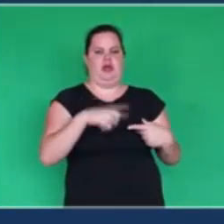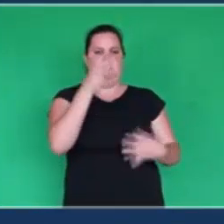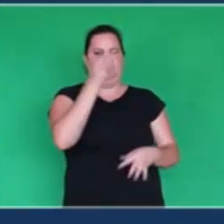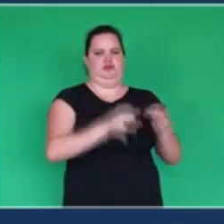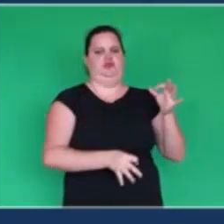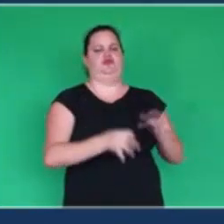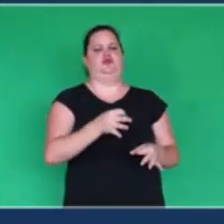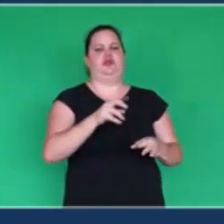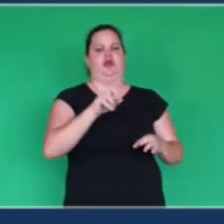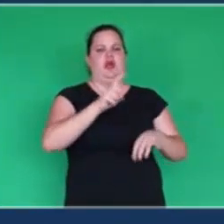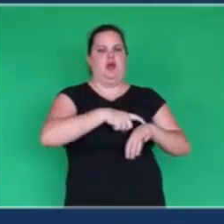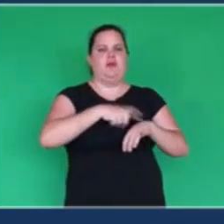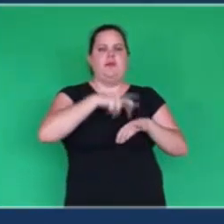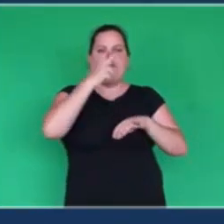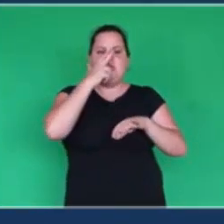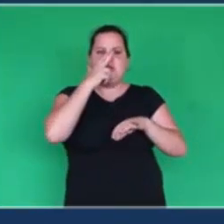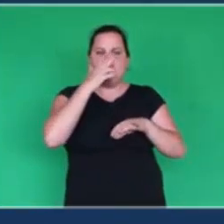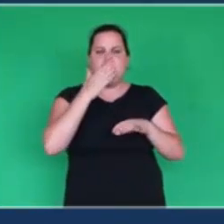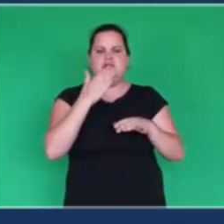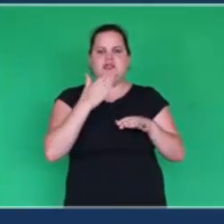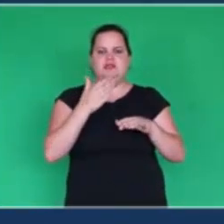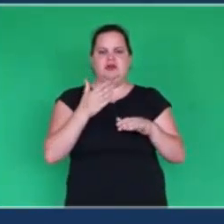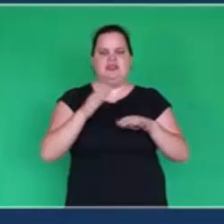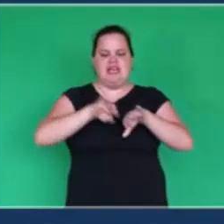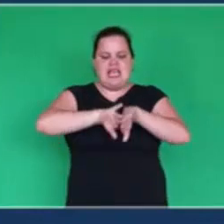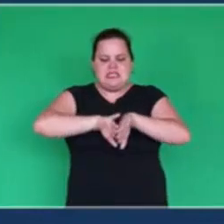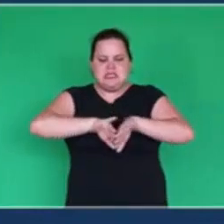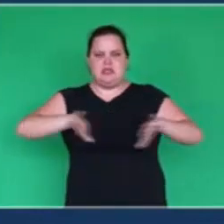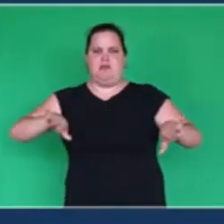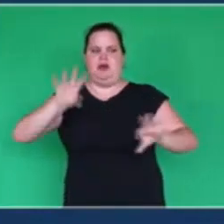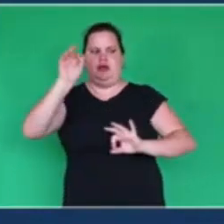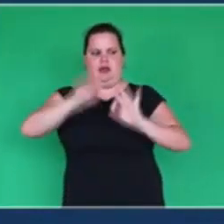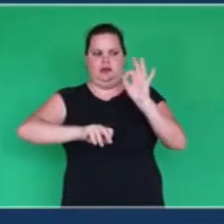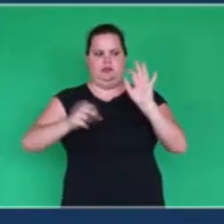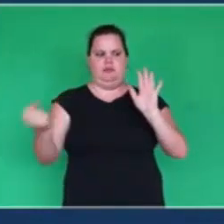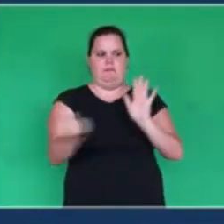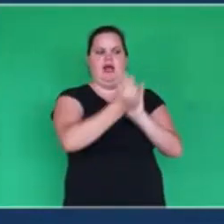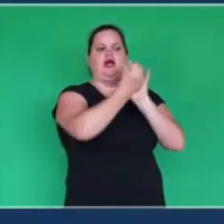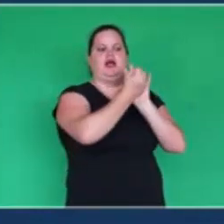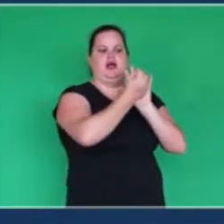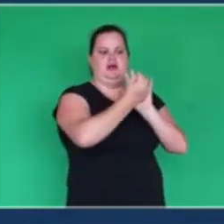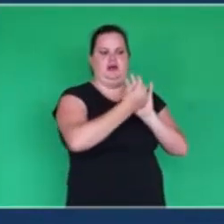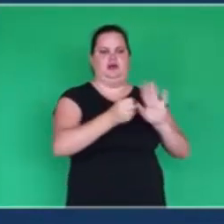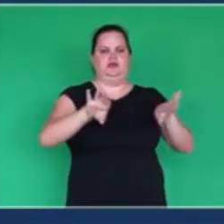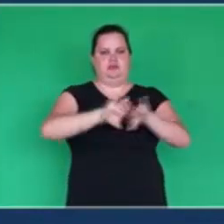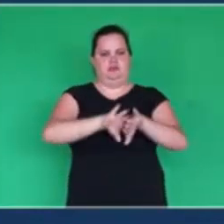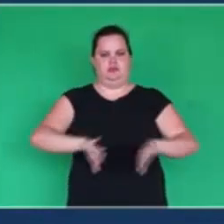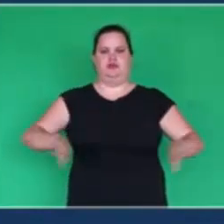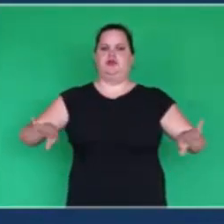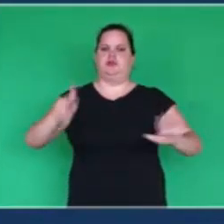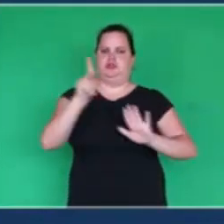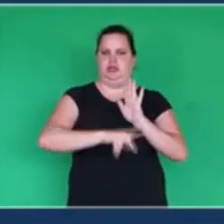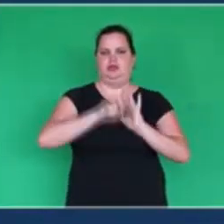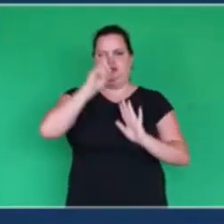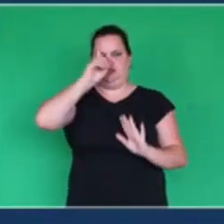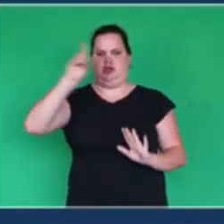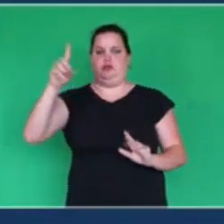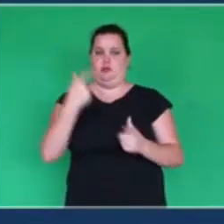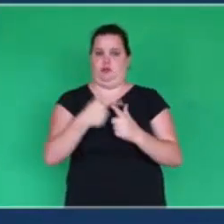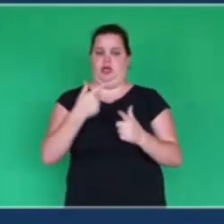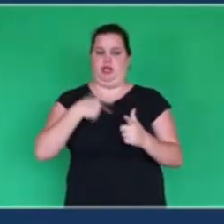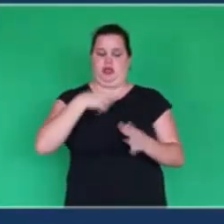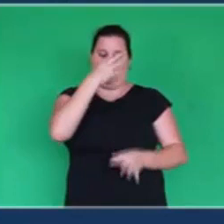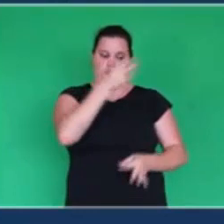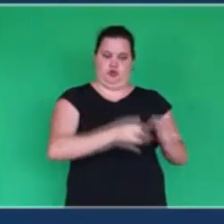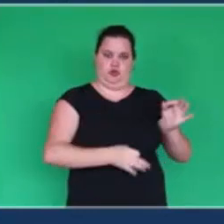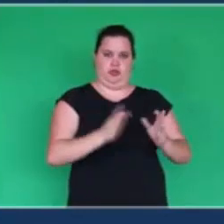millennium. We will see a division between the faithful church and the unfaithful church, which is solely based